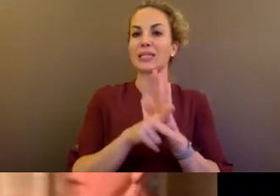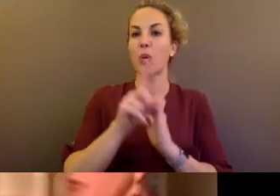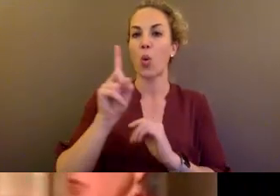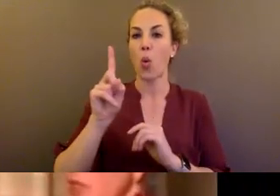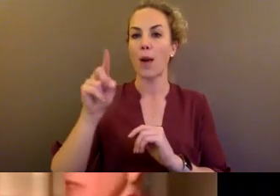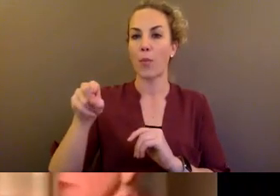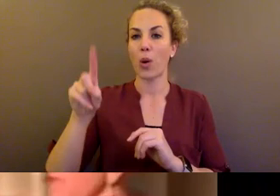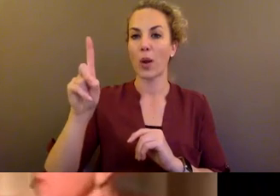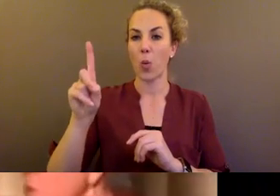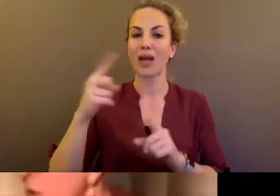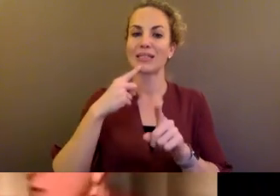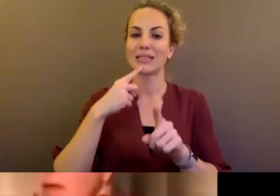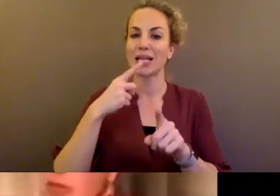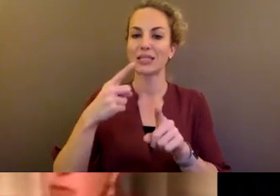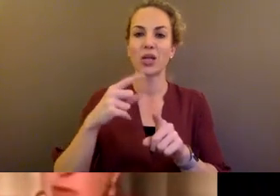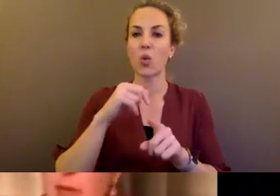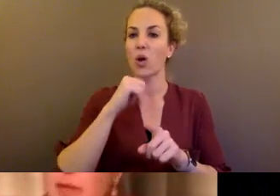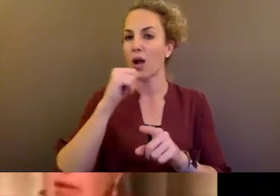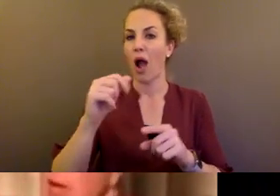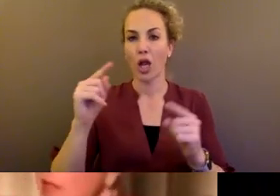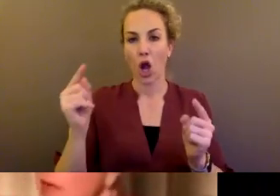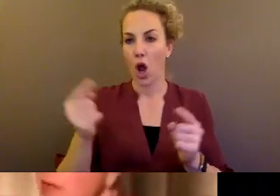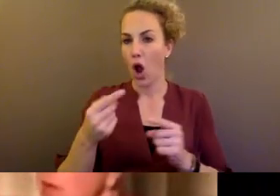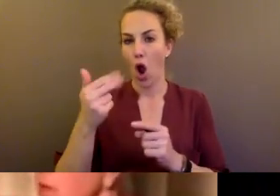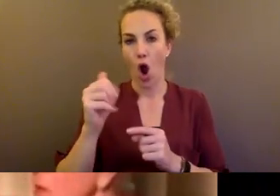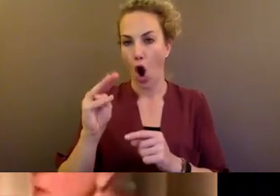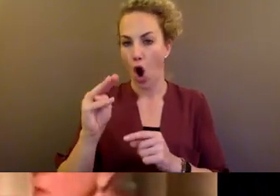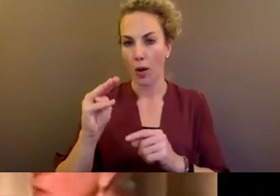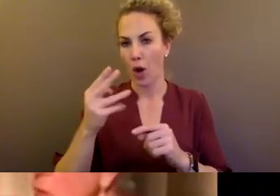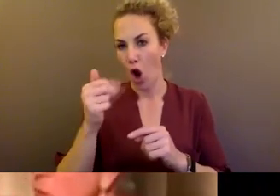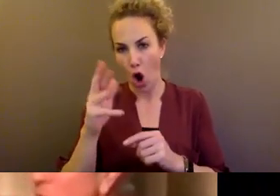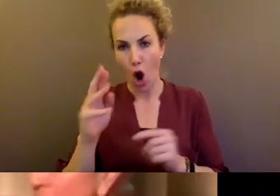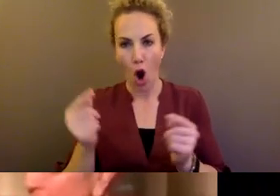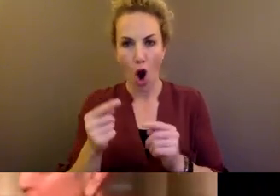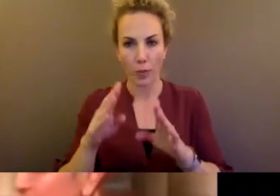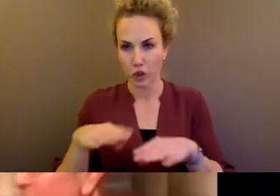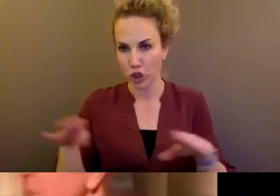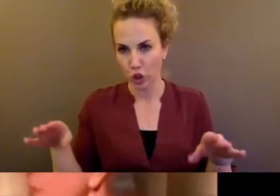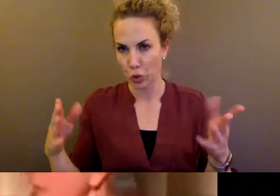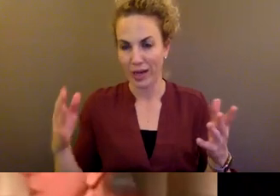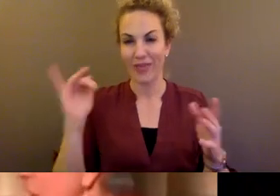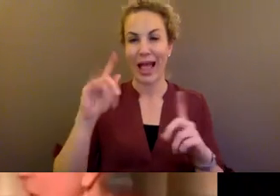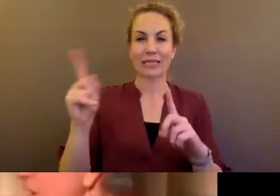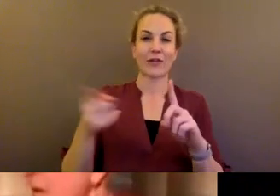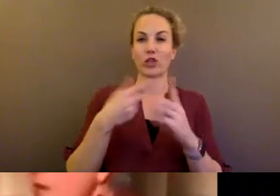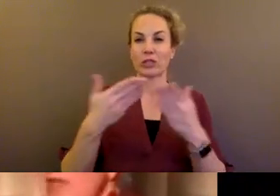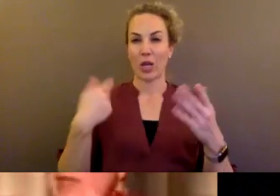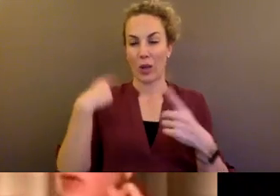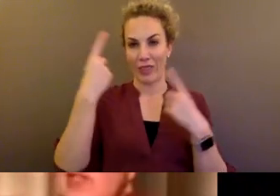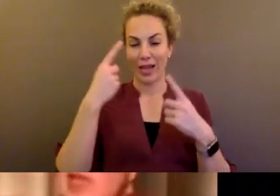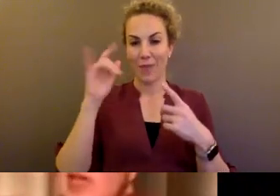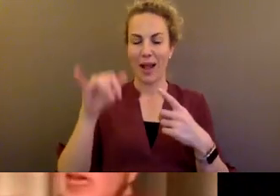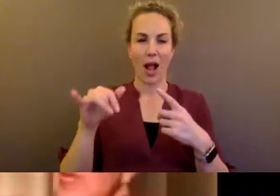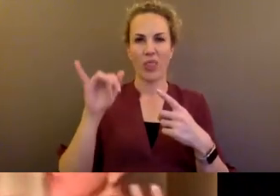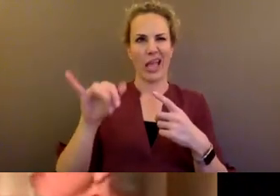1.1, which says, above all, we will not harm children. So that's the first thing we think about, and that raises